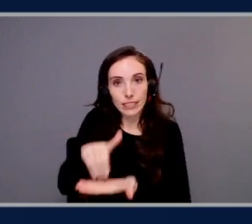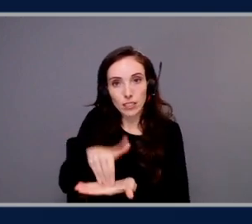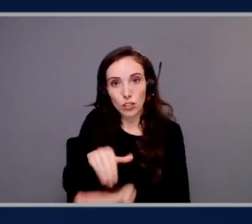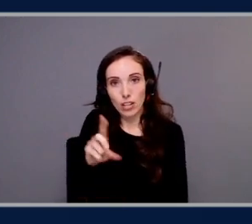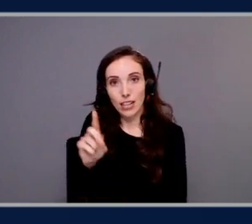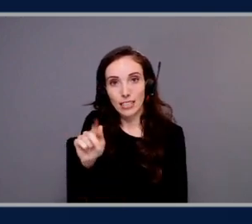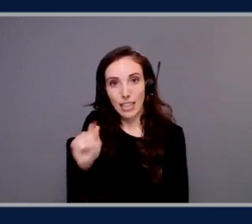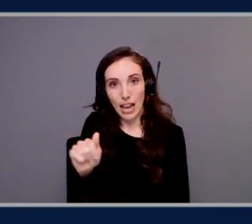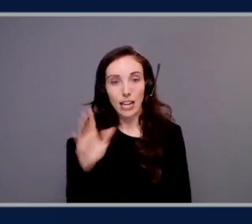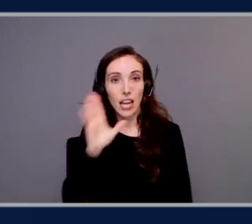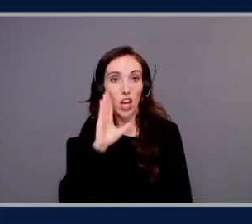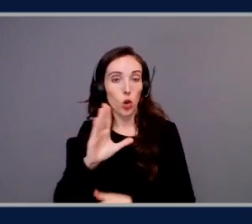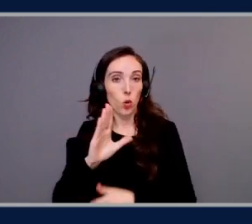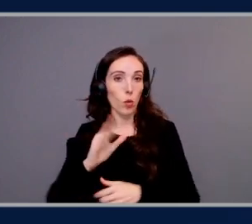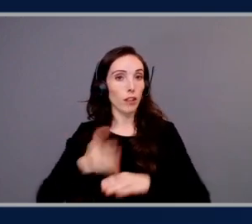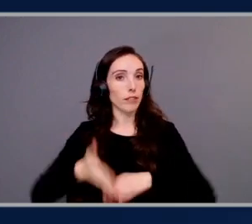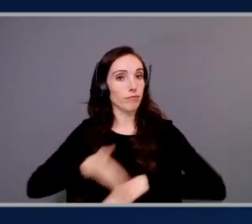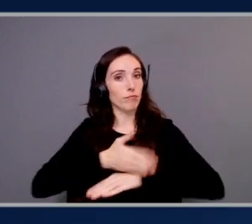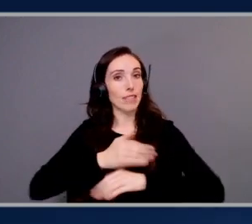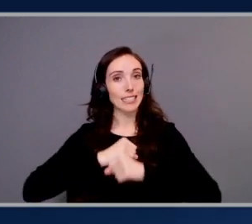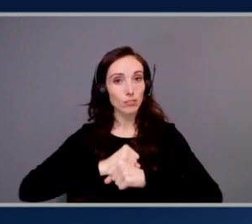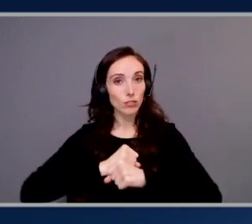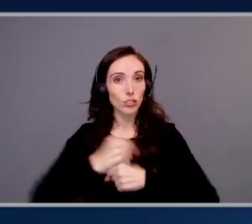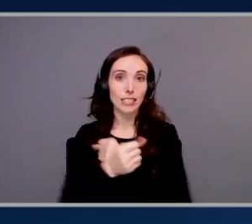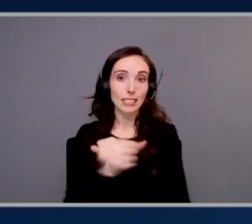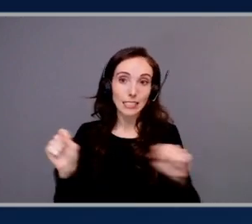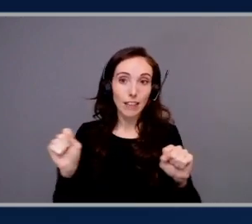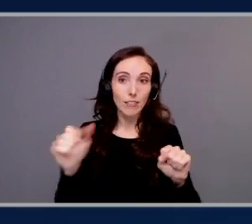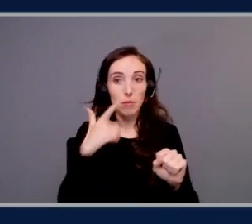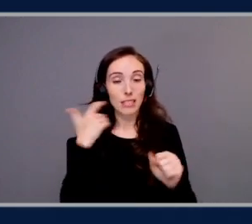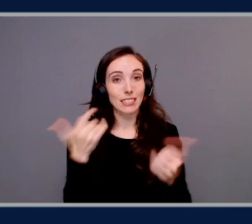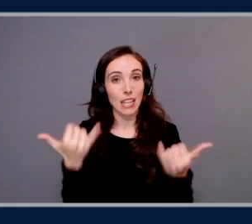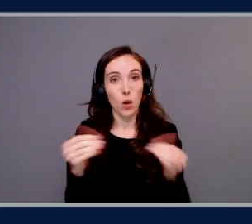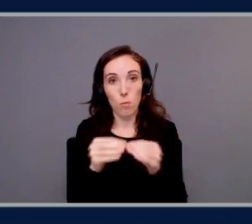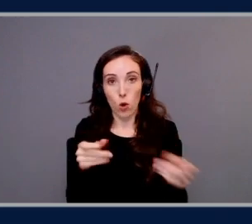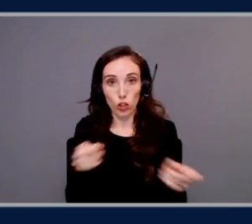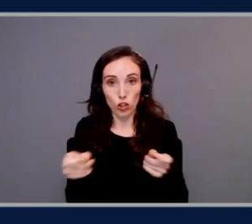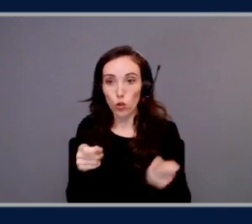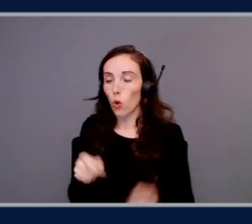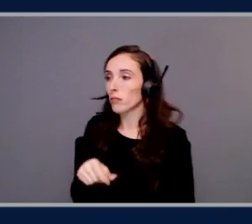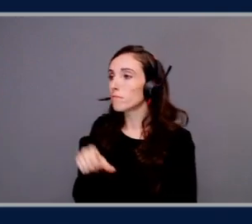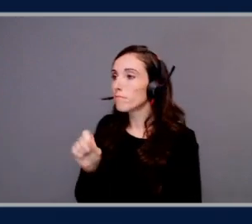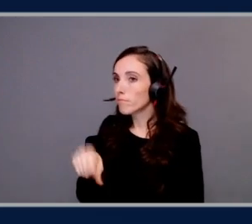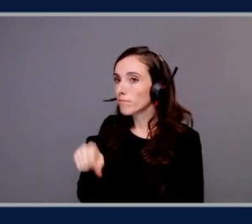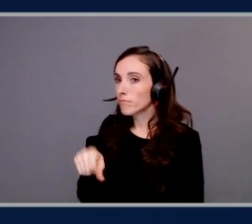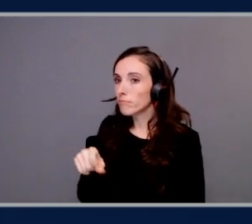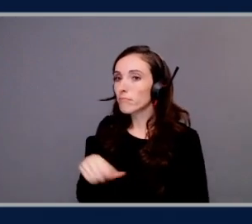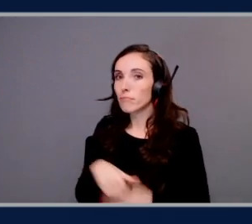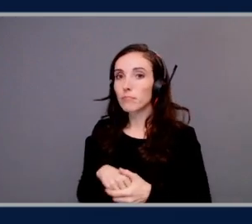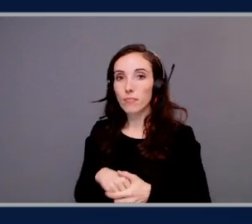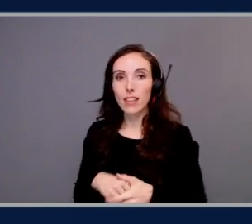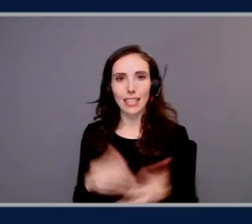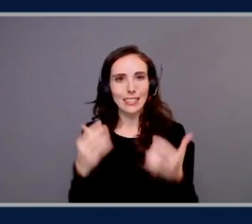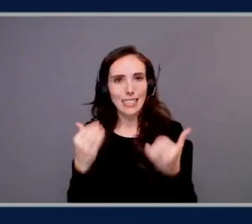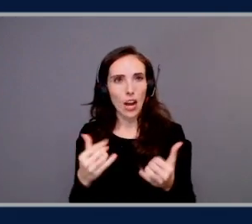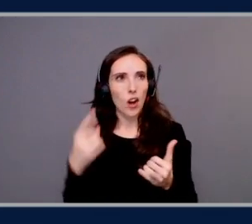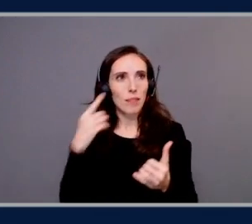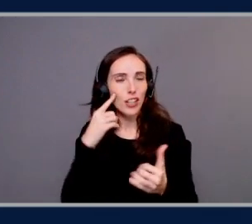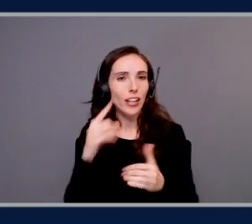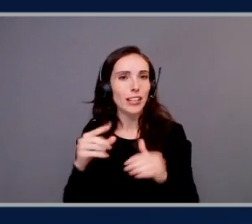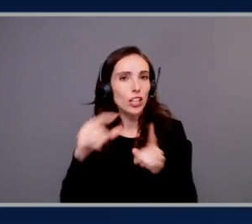it isn't as controllable. Right. Okay, got it. Yeah, the one thing I'm hearing more and more about, it just seems like I hear the term